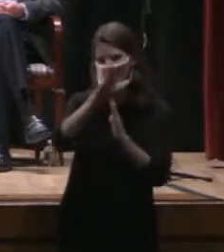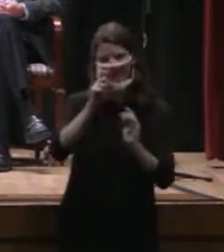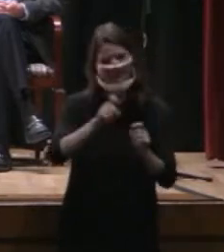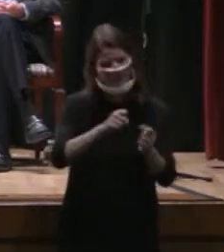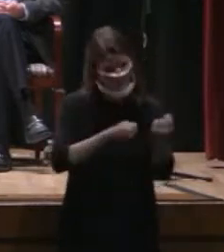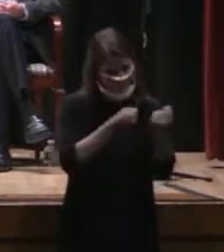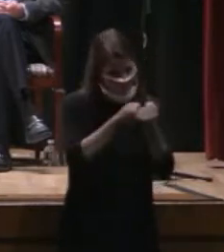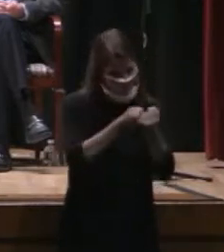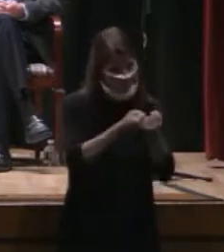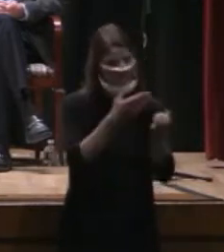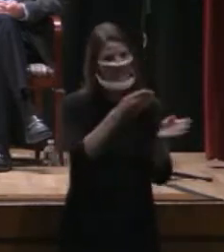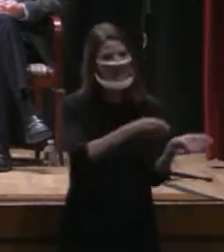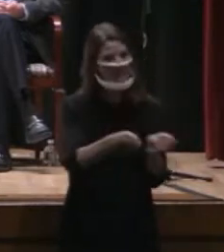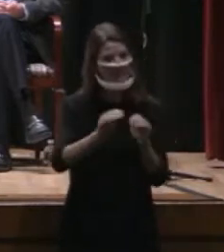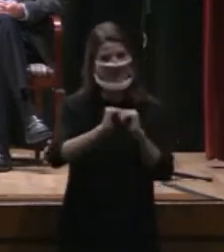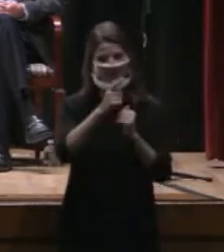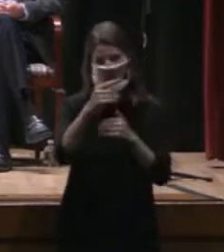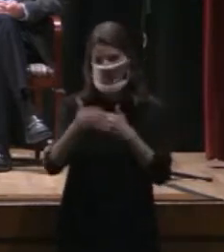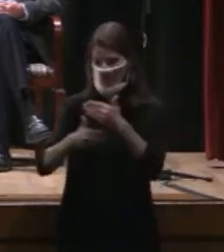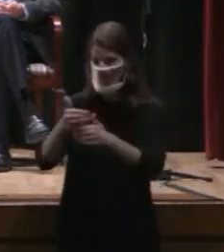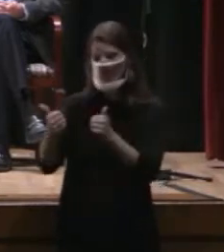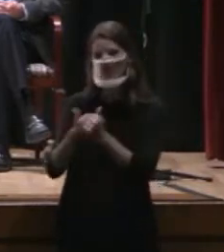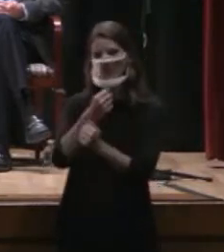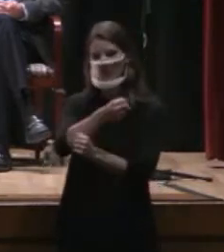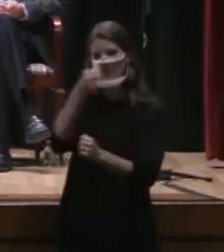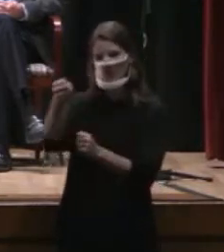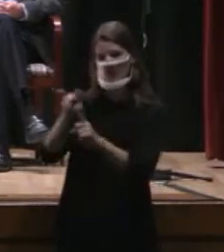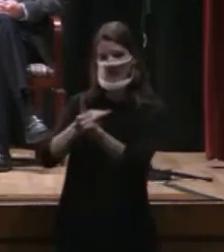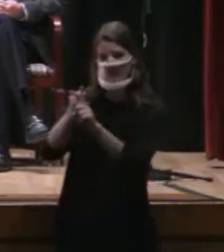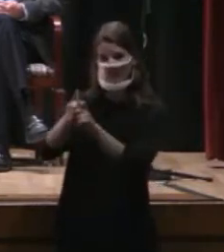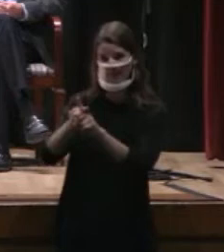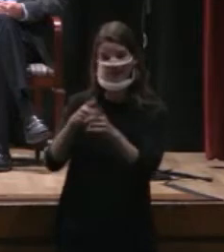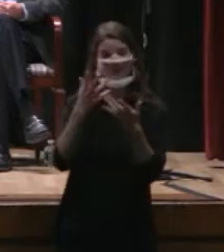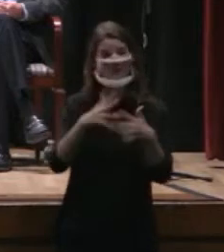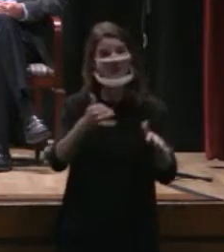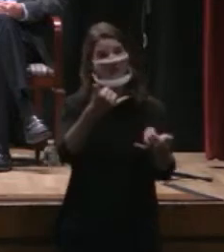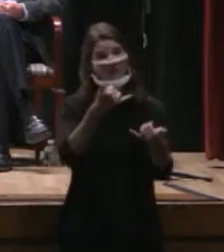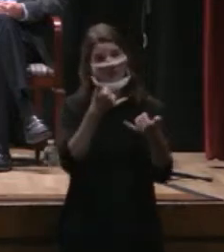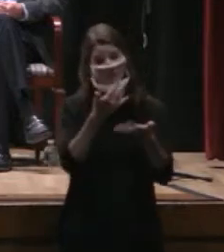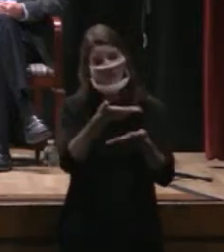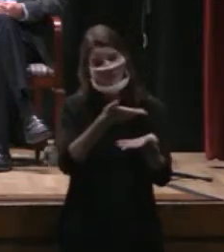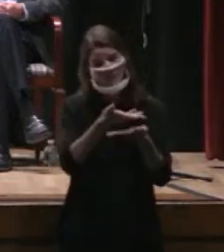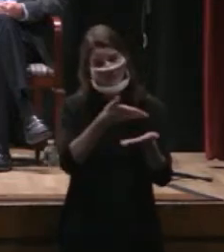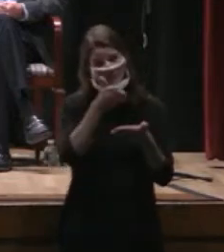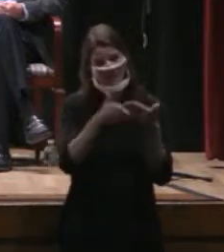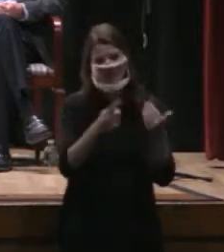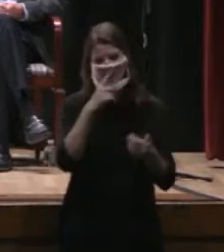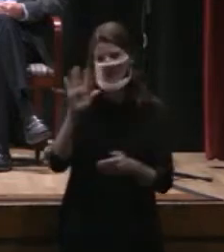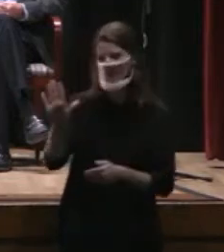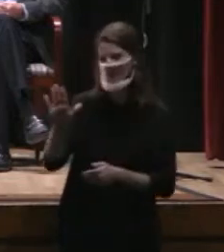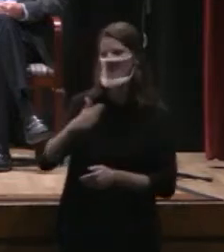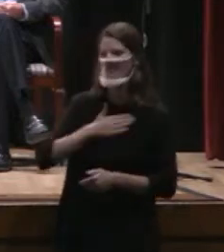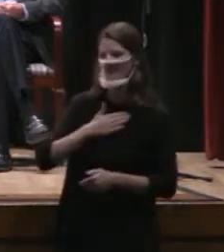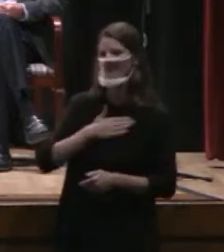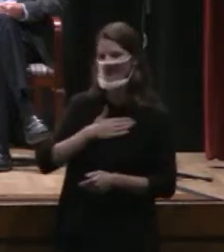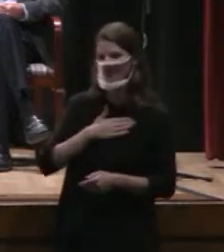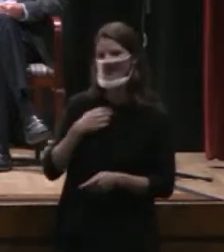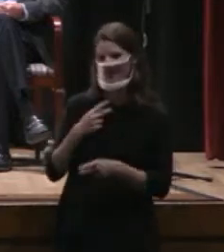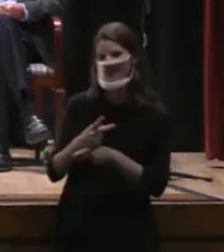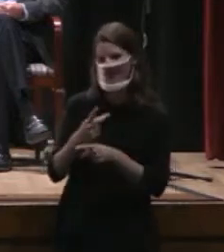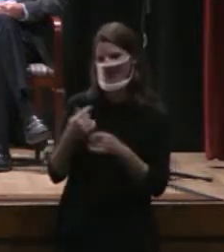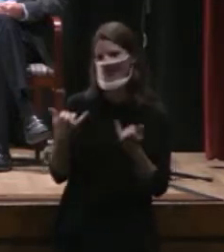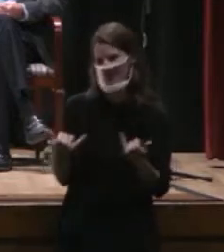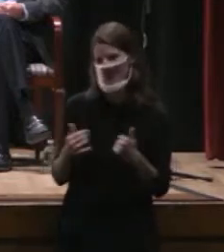plan for how to proceed with this new assignment. At the end of this conversation, she said, "I got this."